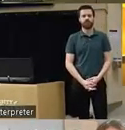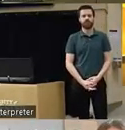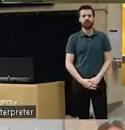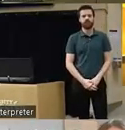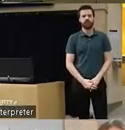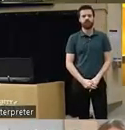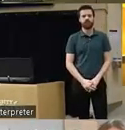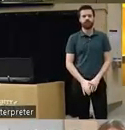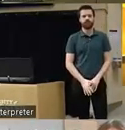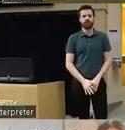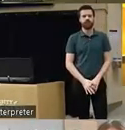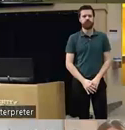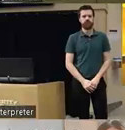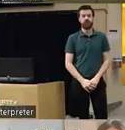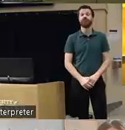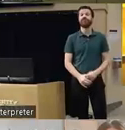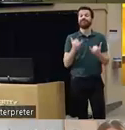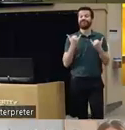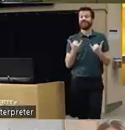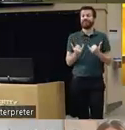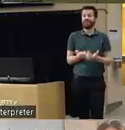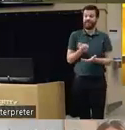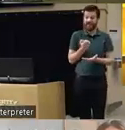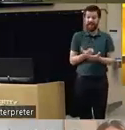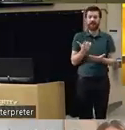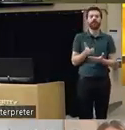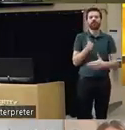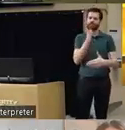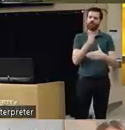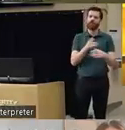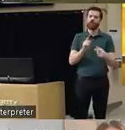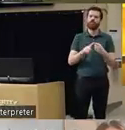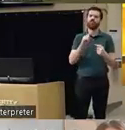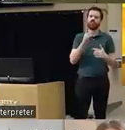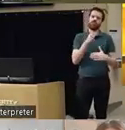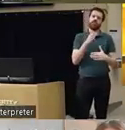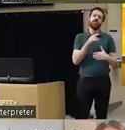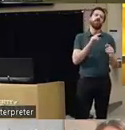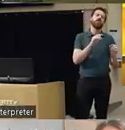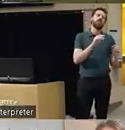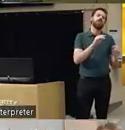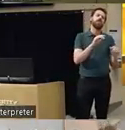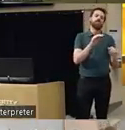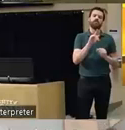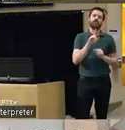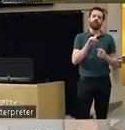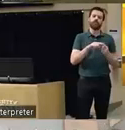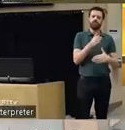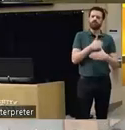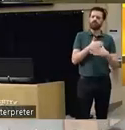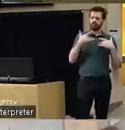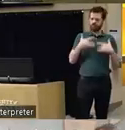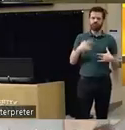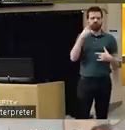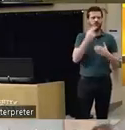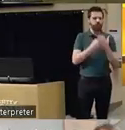will just point out that a lot of the evidence is in mild to moderate depression. That's for both adults and adolescents. And some of the feedback